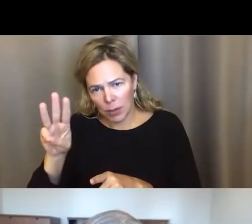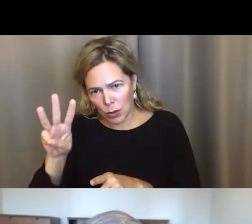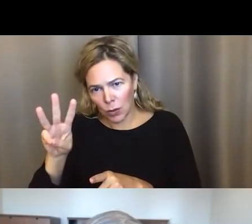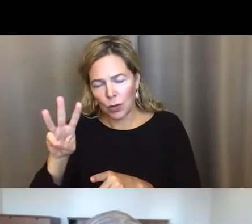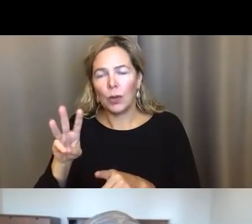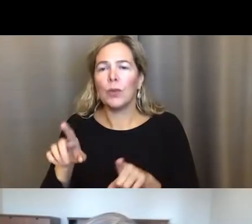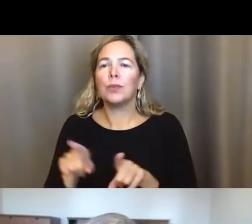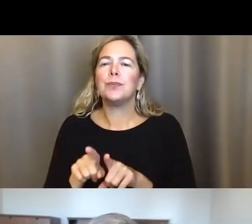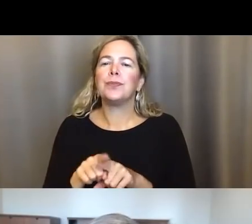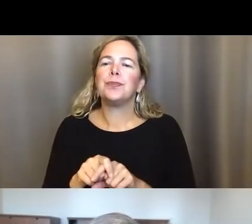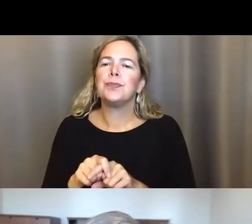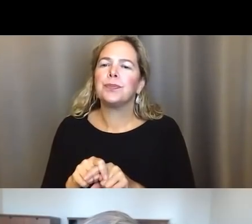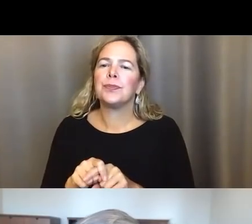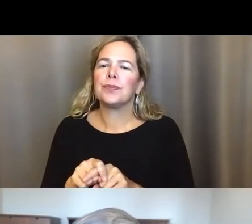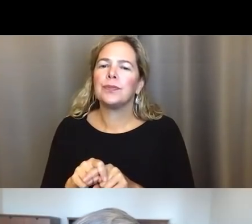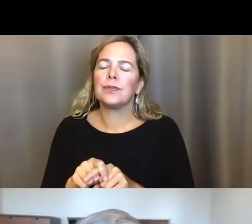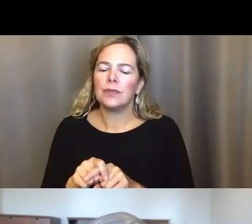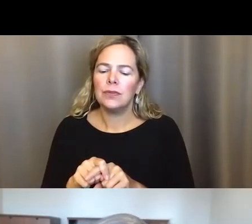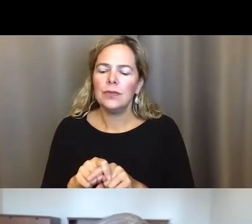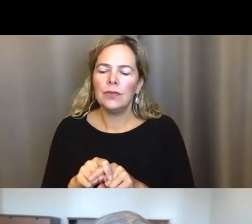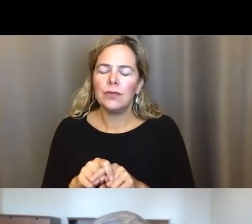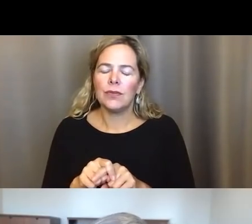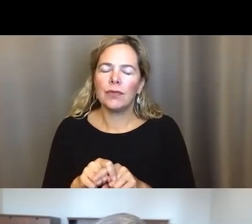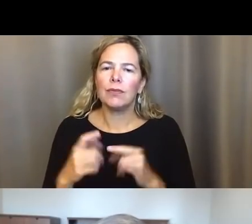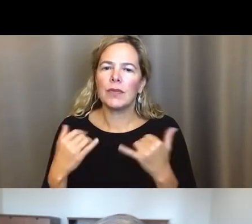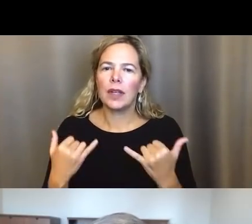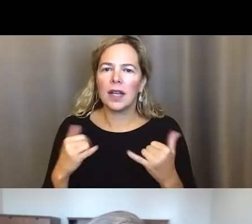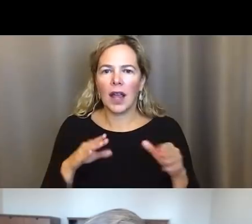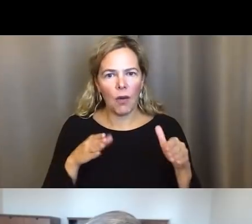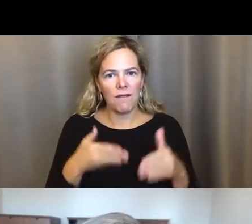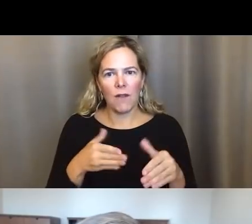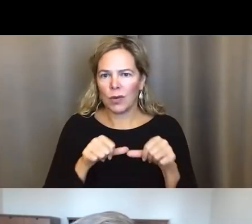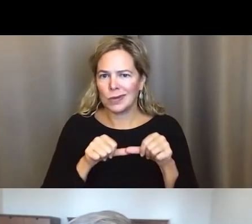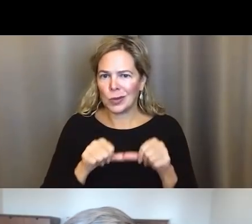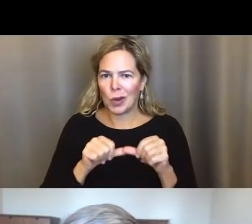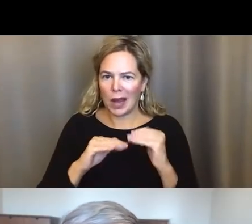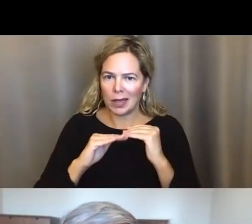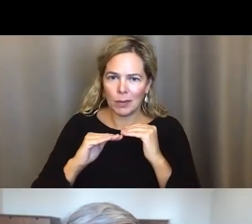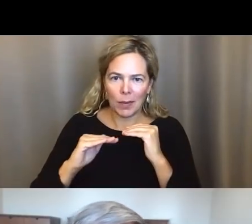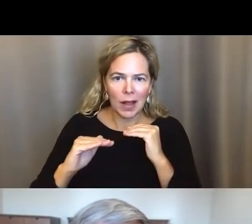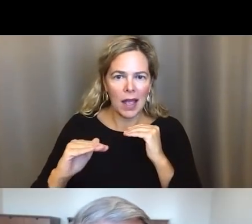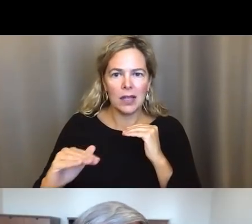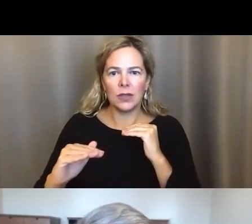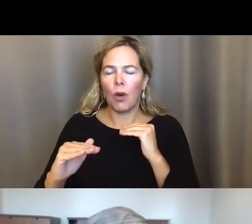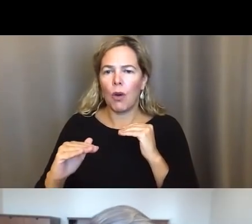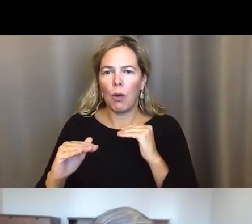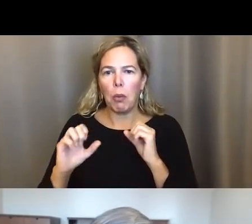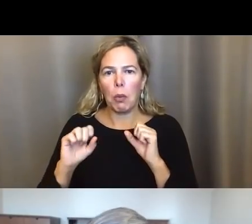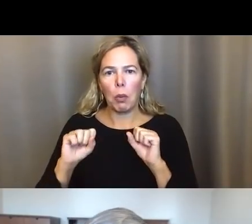and we've been focused on right now we're on a chronic plateau, and we can take care of the